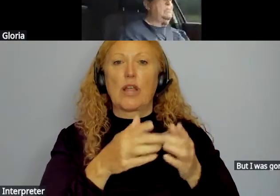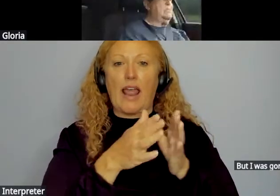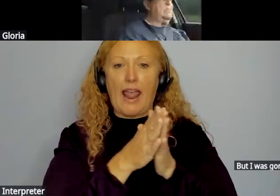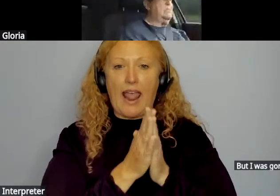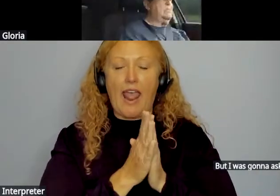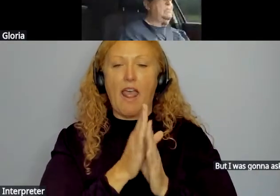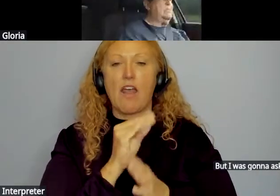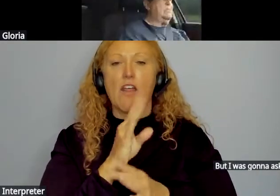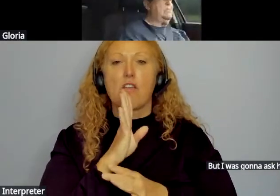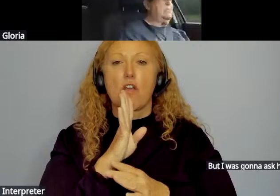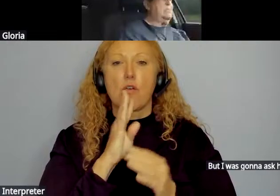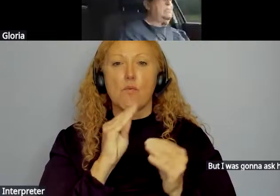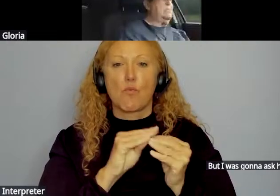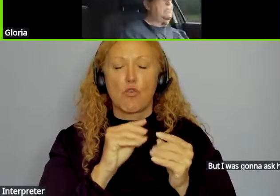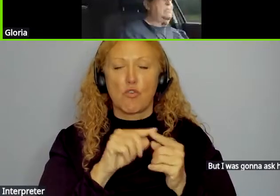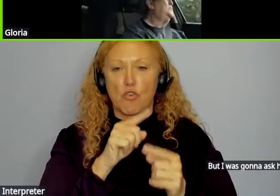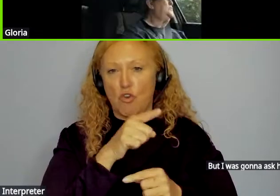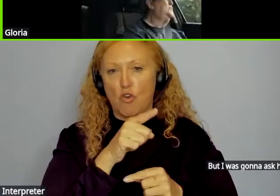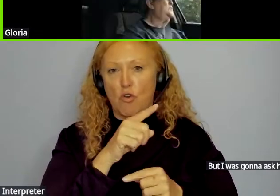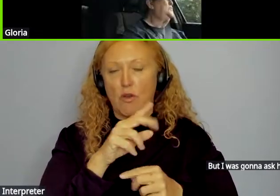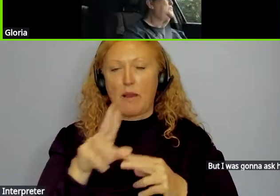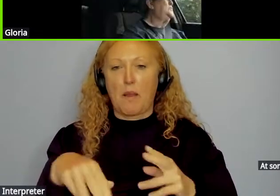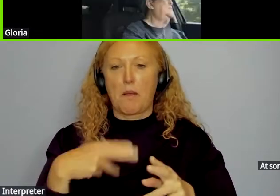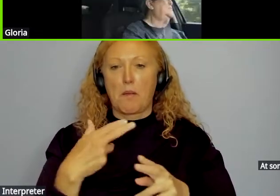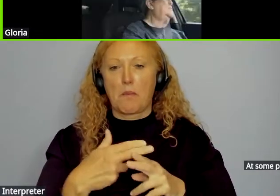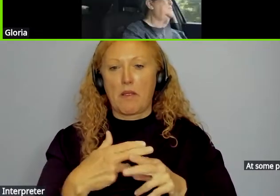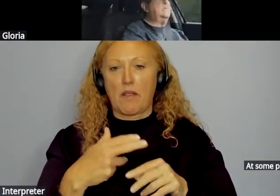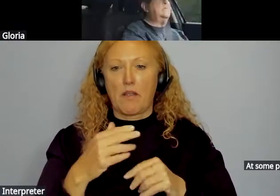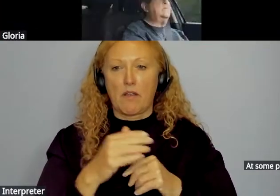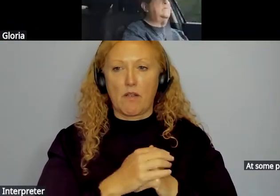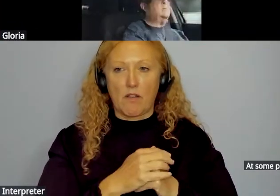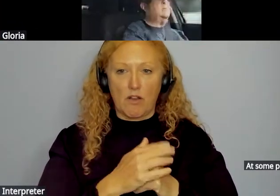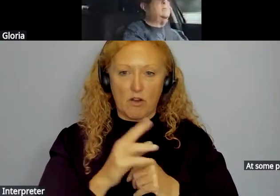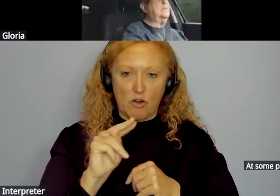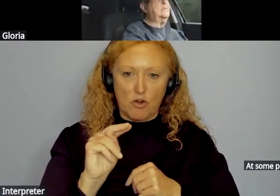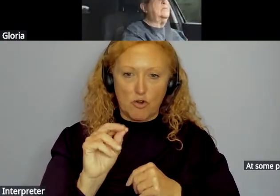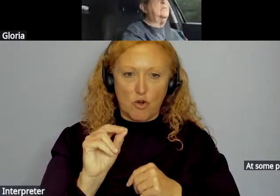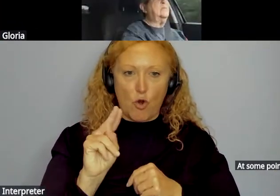to her wow. at some point about Noni.